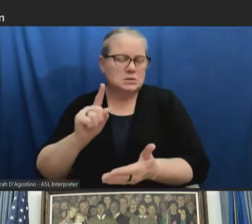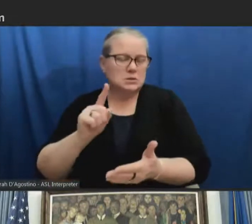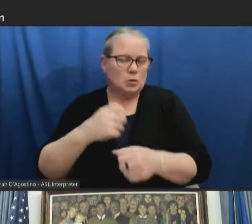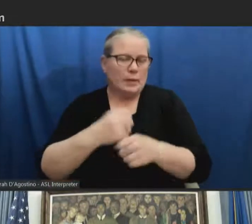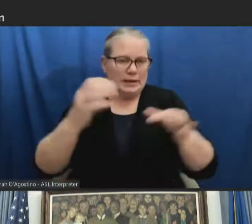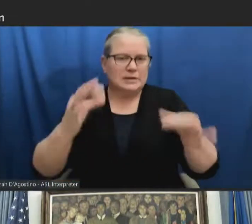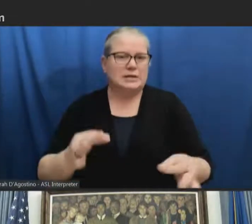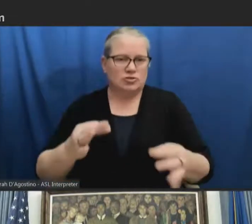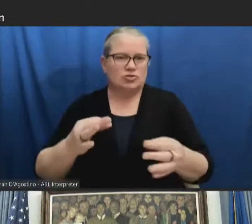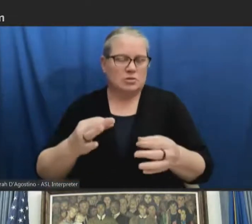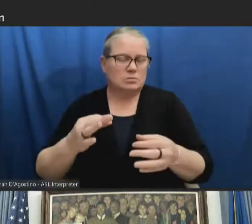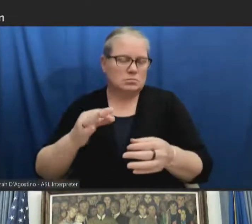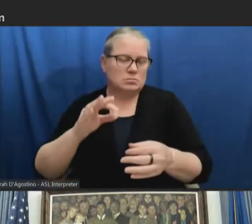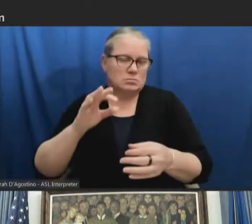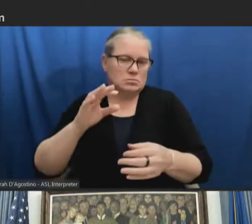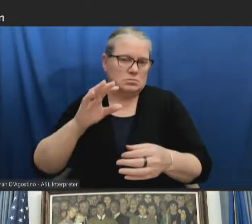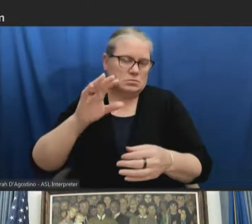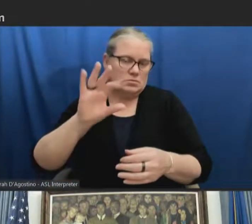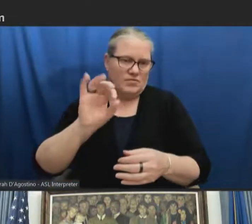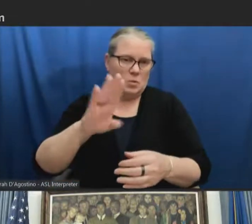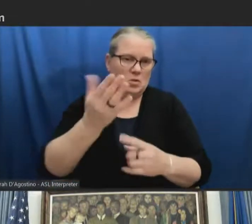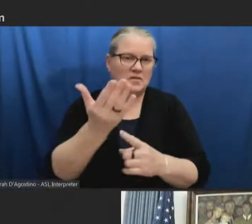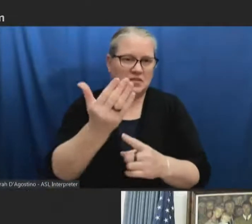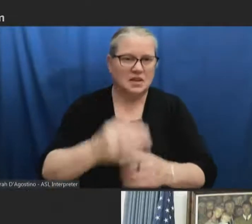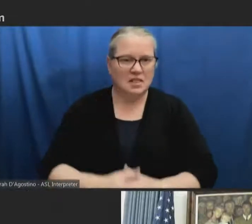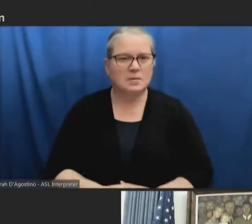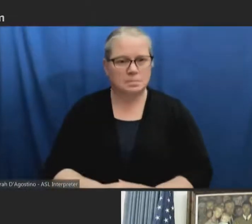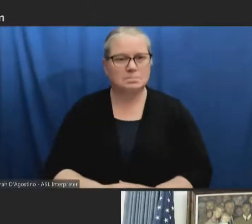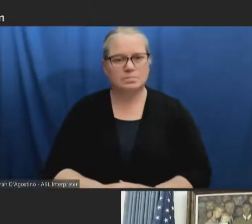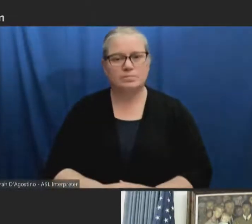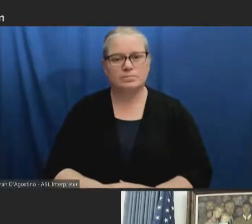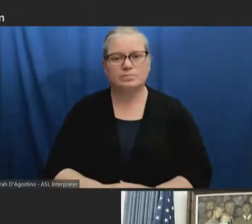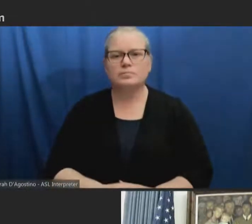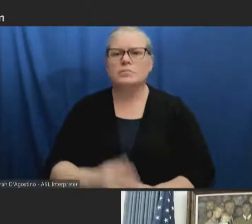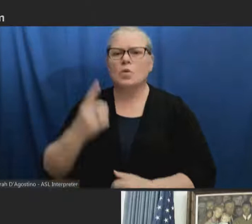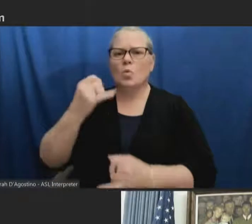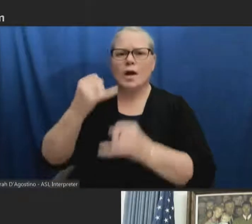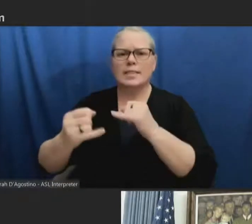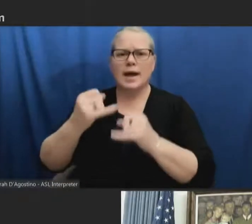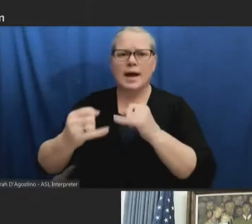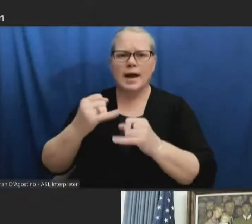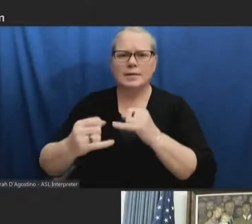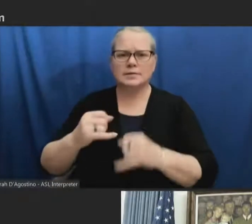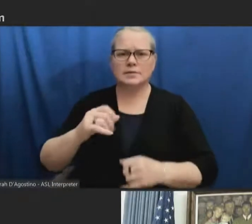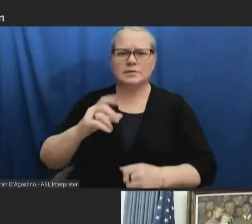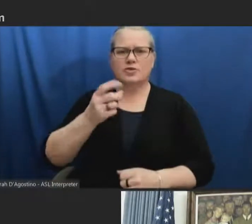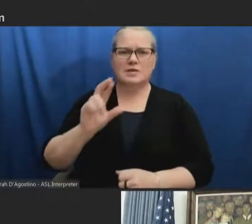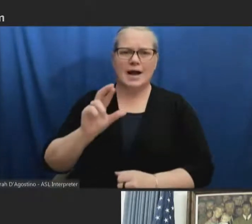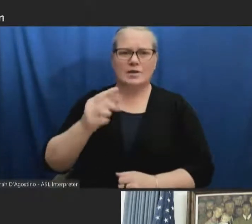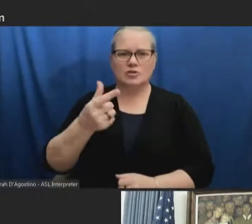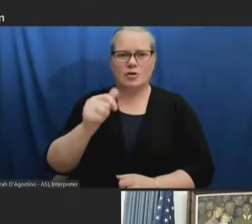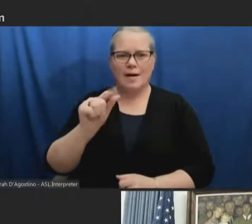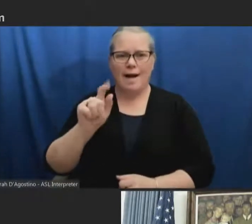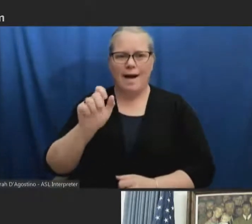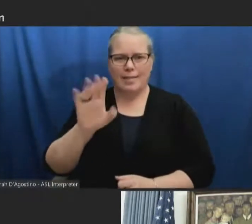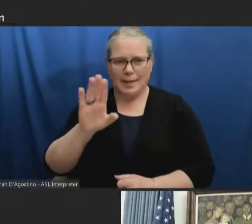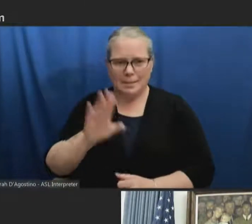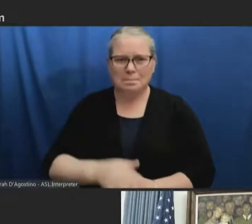one for Dr. Gottlieb. So let's play your rather optimistic